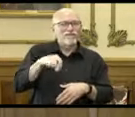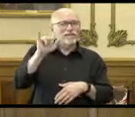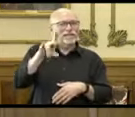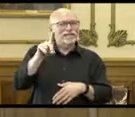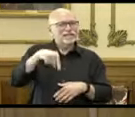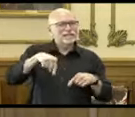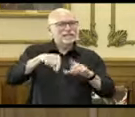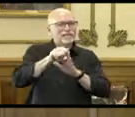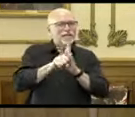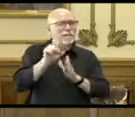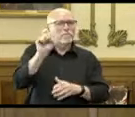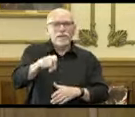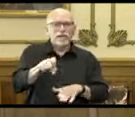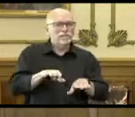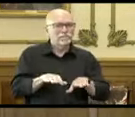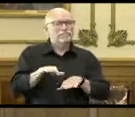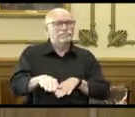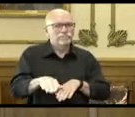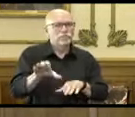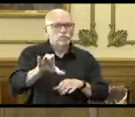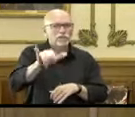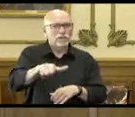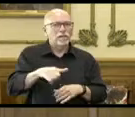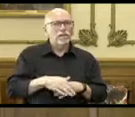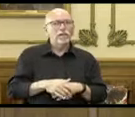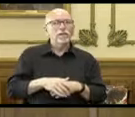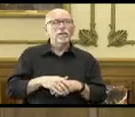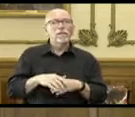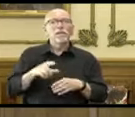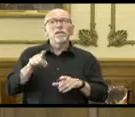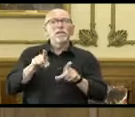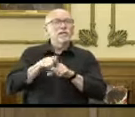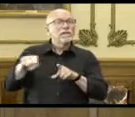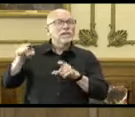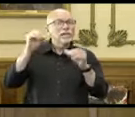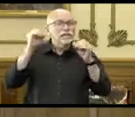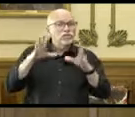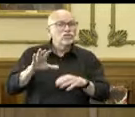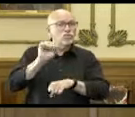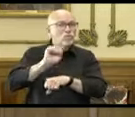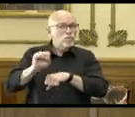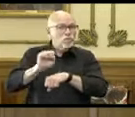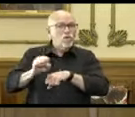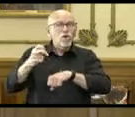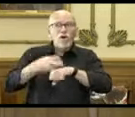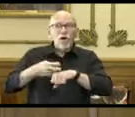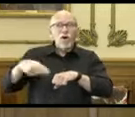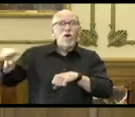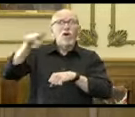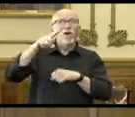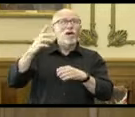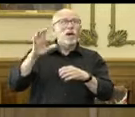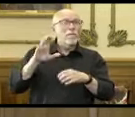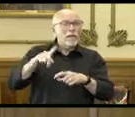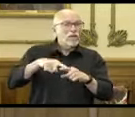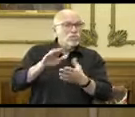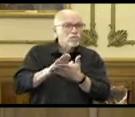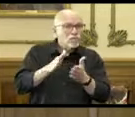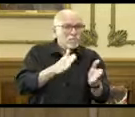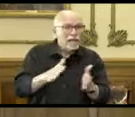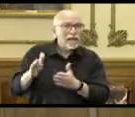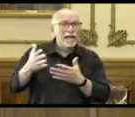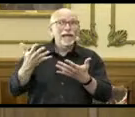take. As educators across the state have worked to finalize their back-to-school plans,